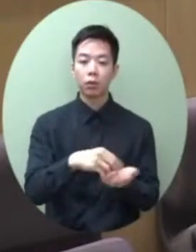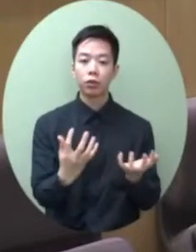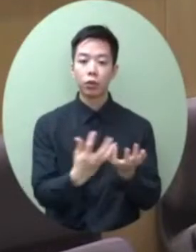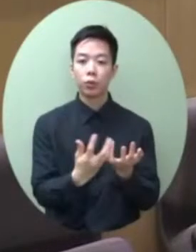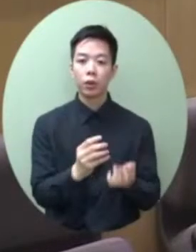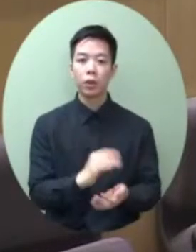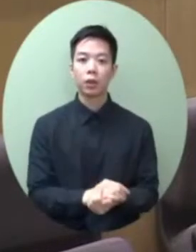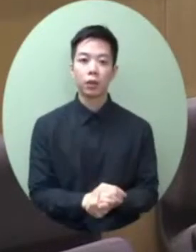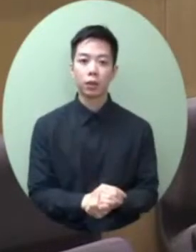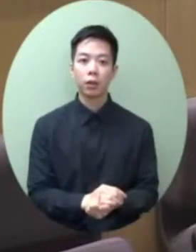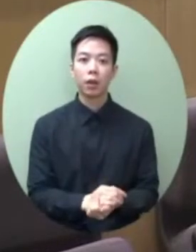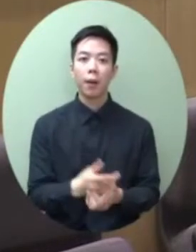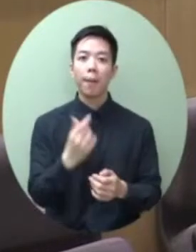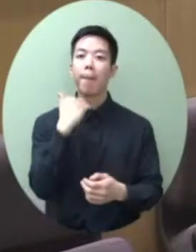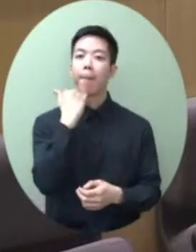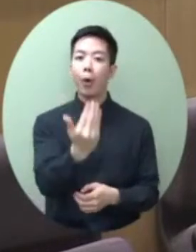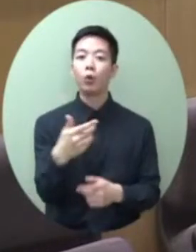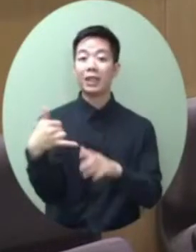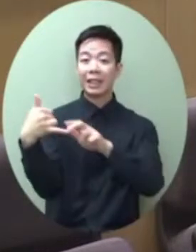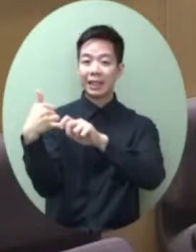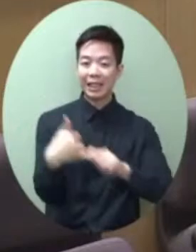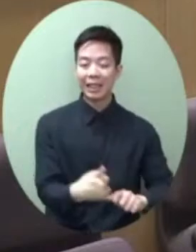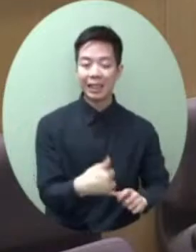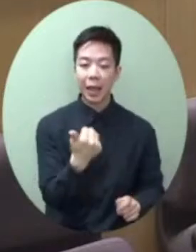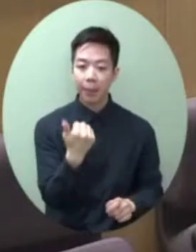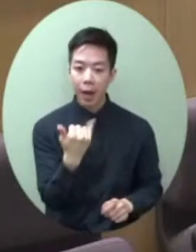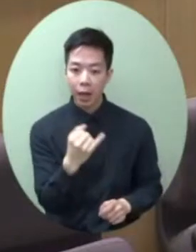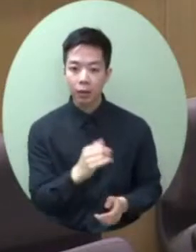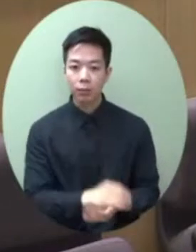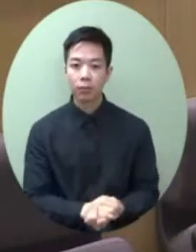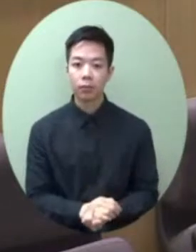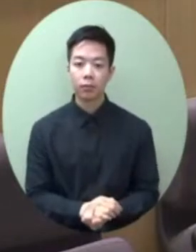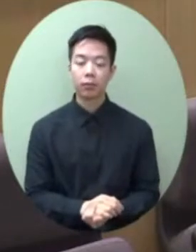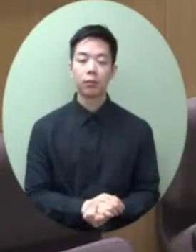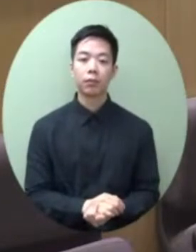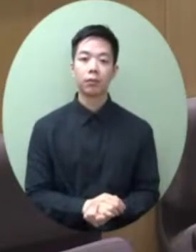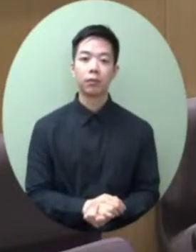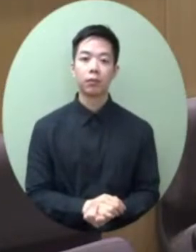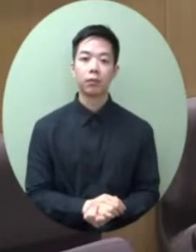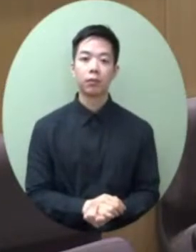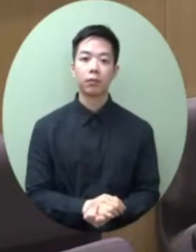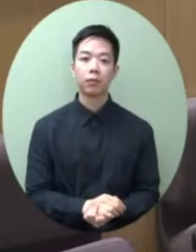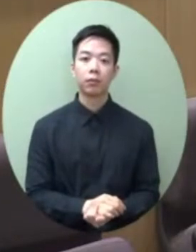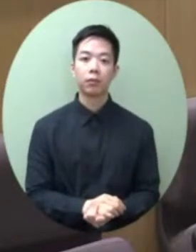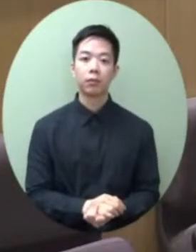because due to accumulation of preliminary positive cases from earlier,